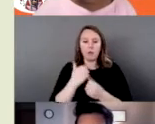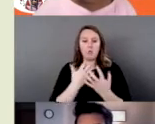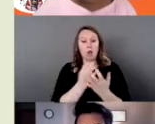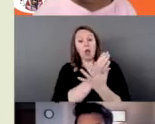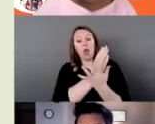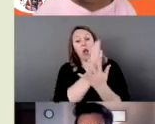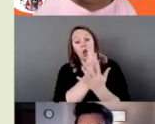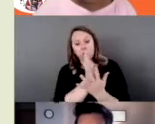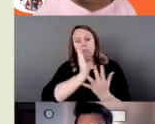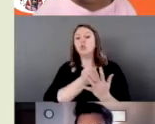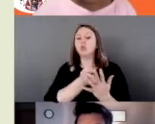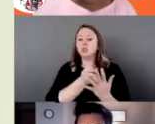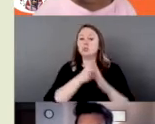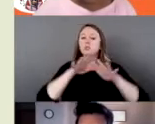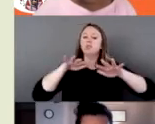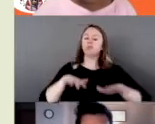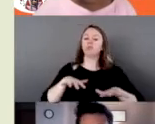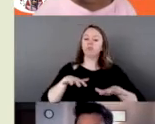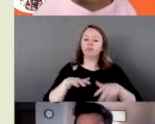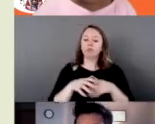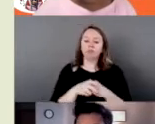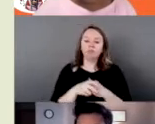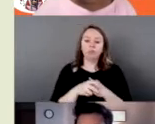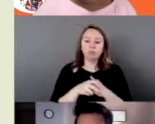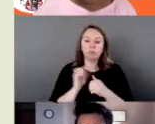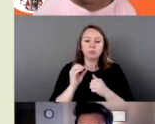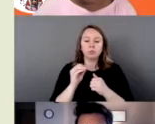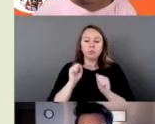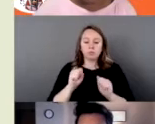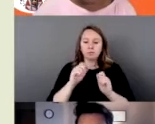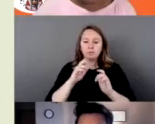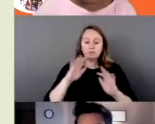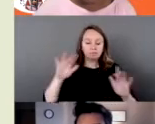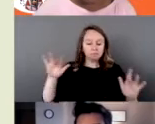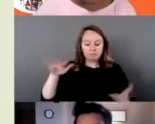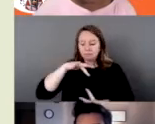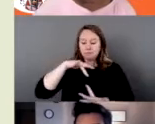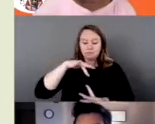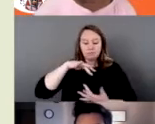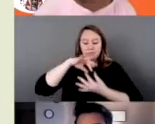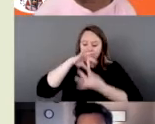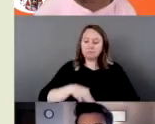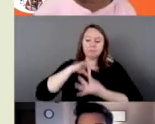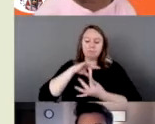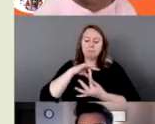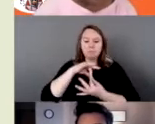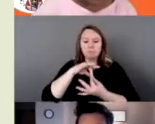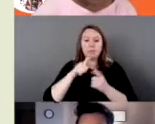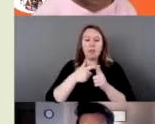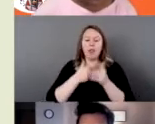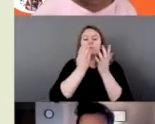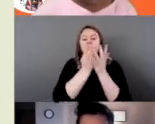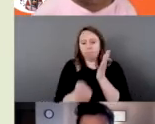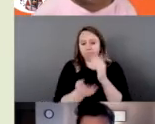heavy stuff to let everyone, you know, recoup and get centered so we can then start the second half. Excellent.